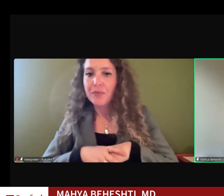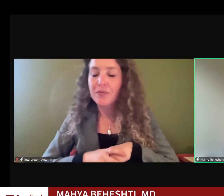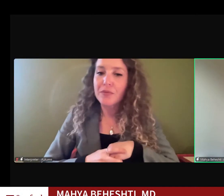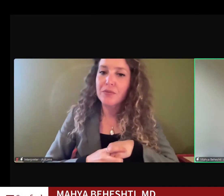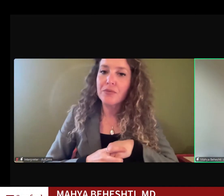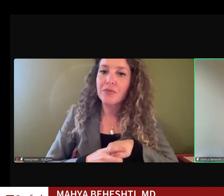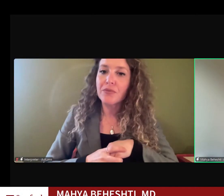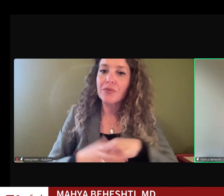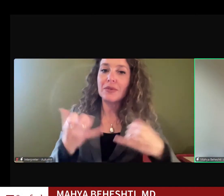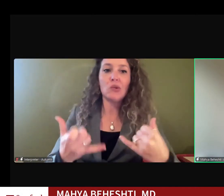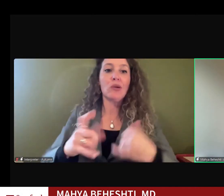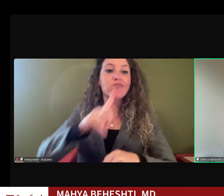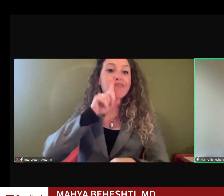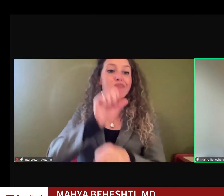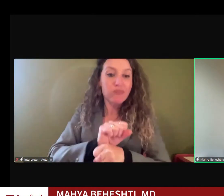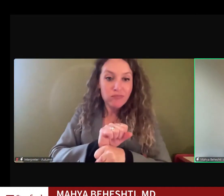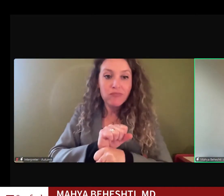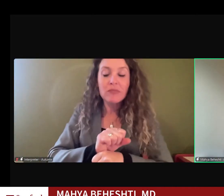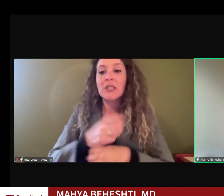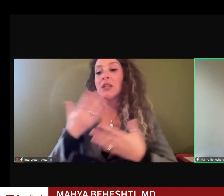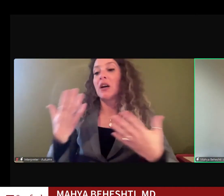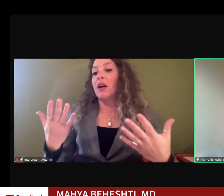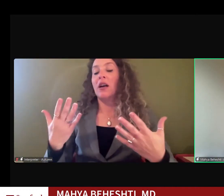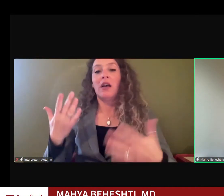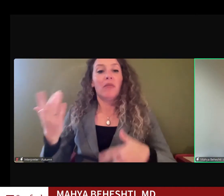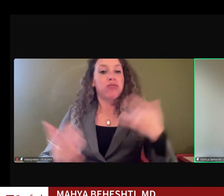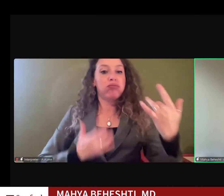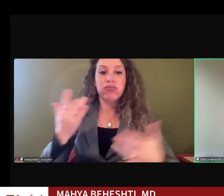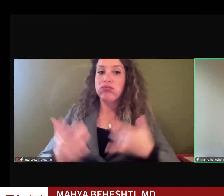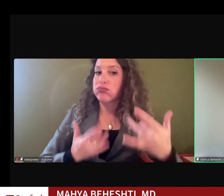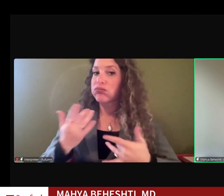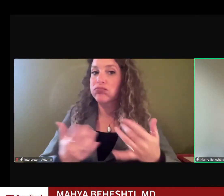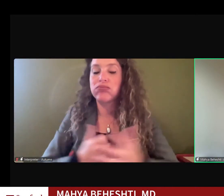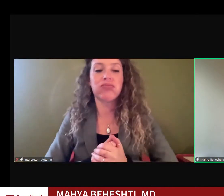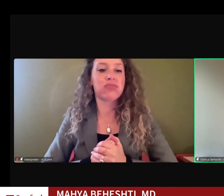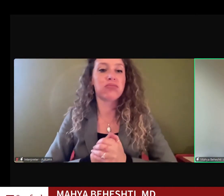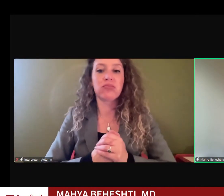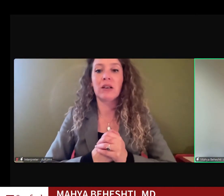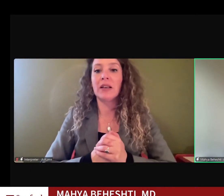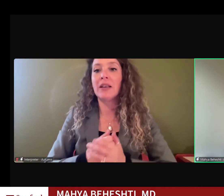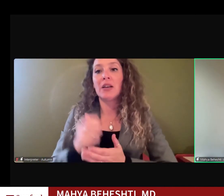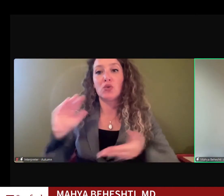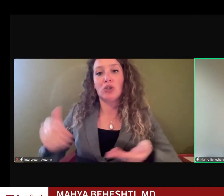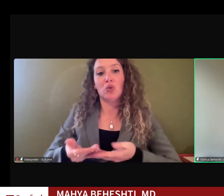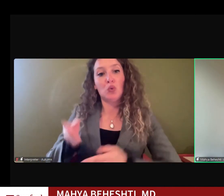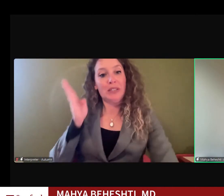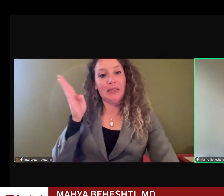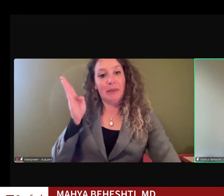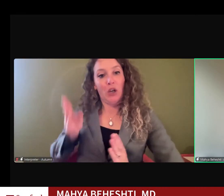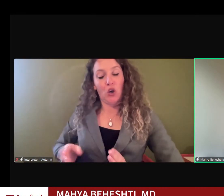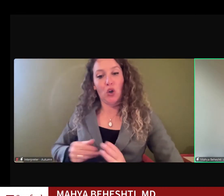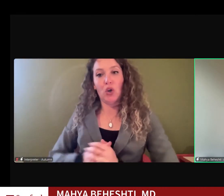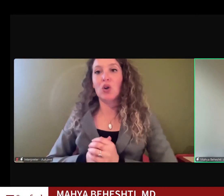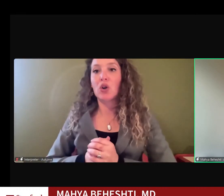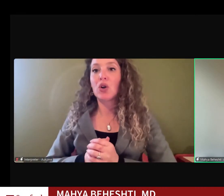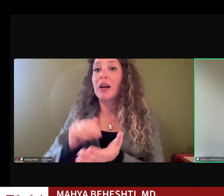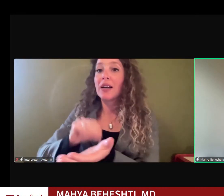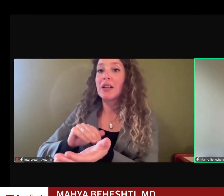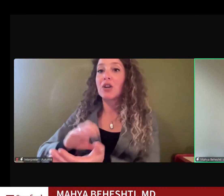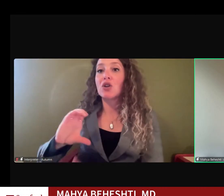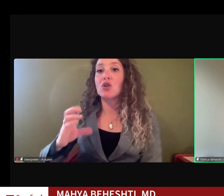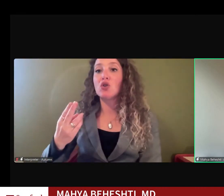Today, it's truly my pleasure to introduce our speaker, Dr. Suyang Chu. Dr. Chu is